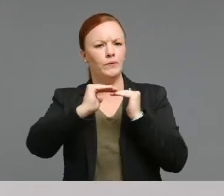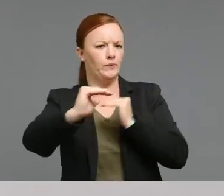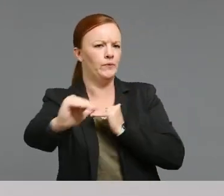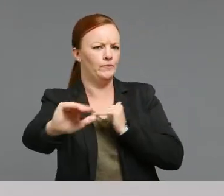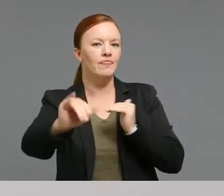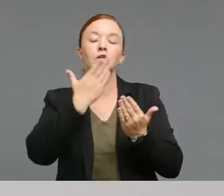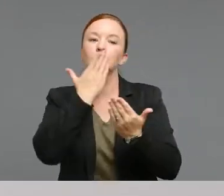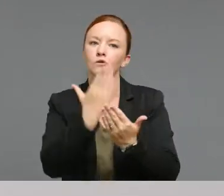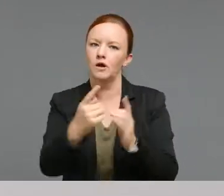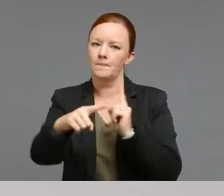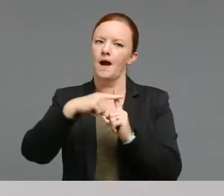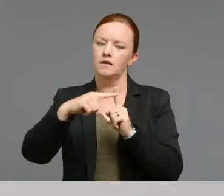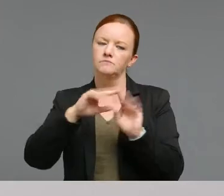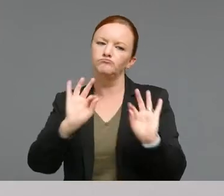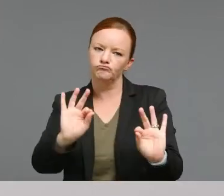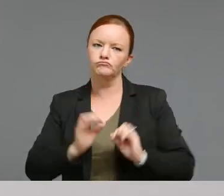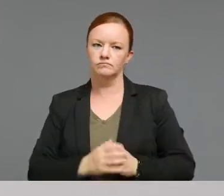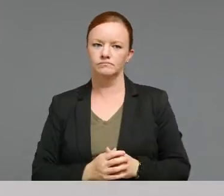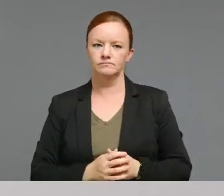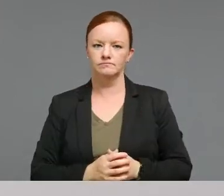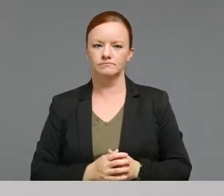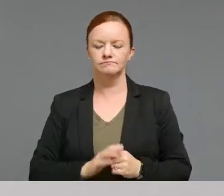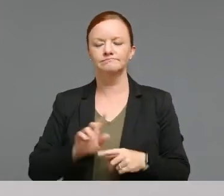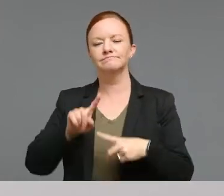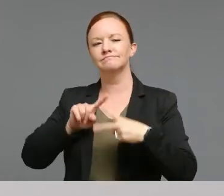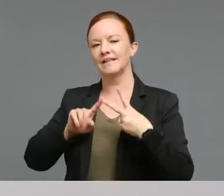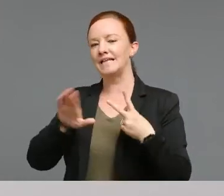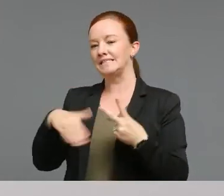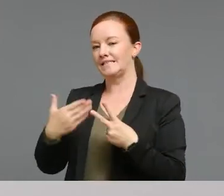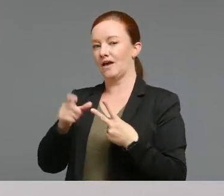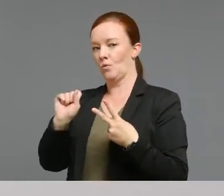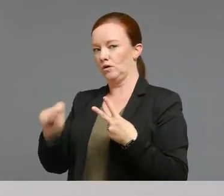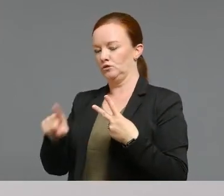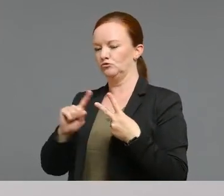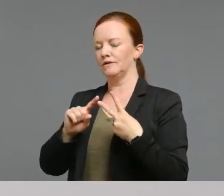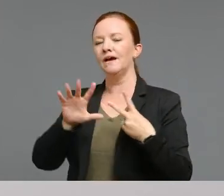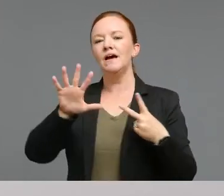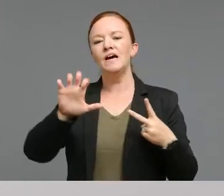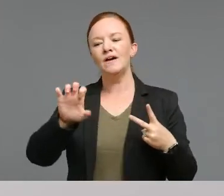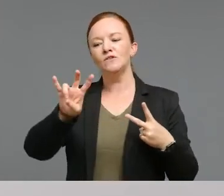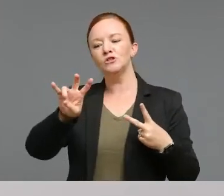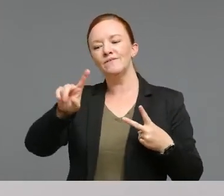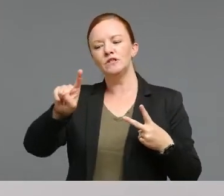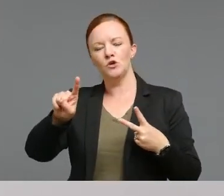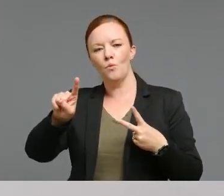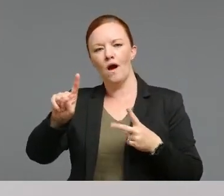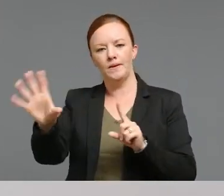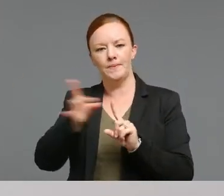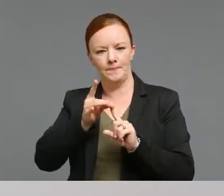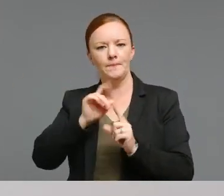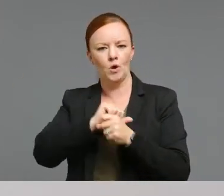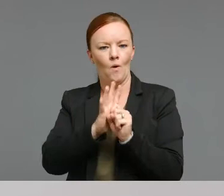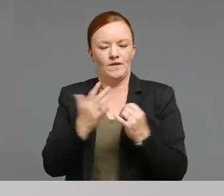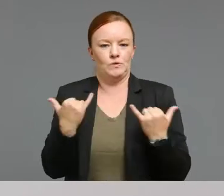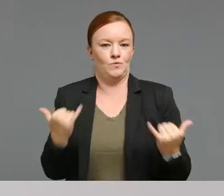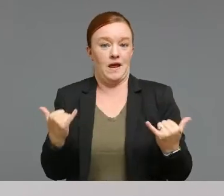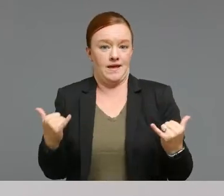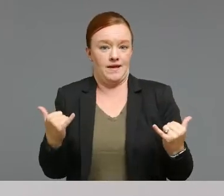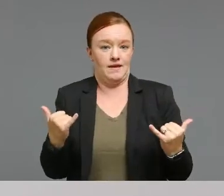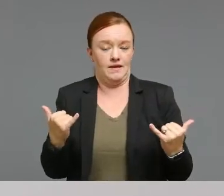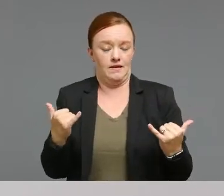sign. And then secondly, there were 571 cases a day, according to the